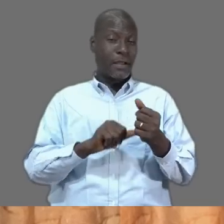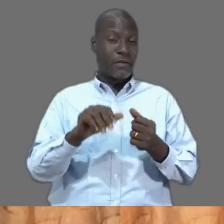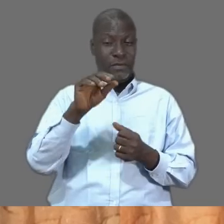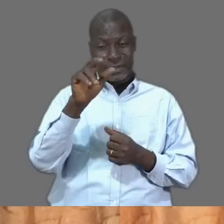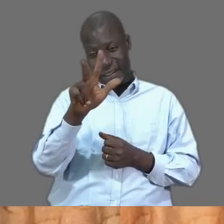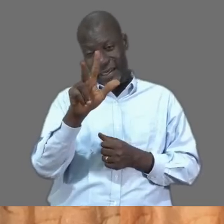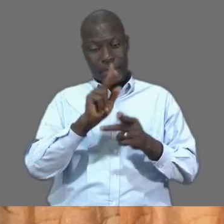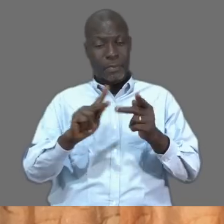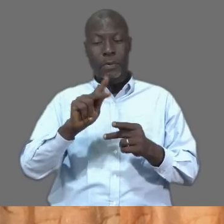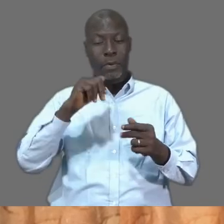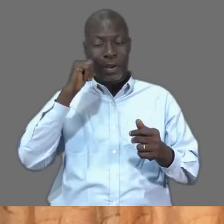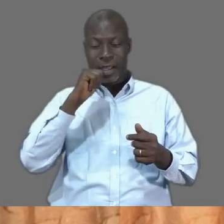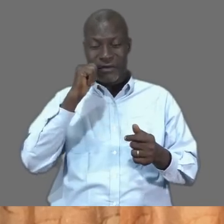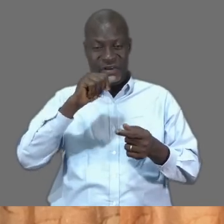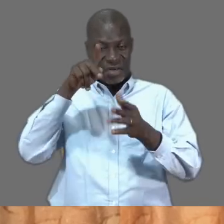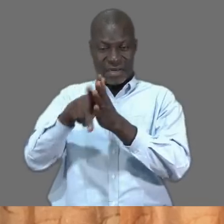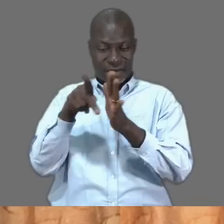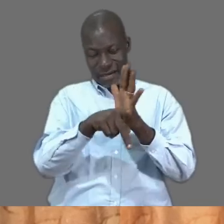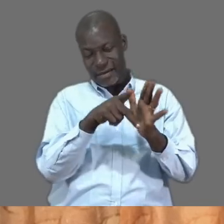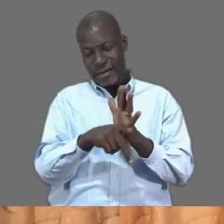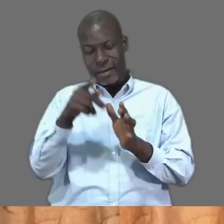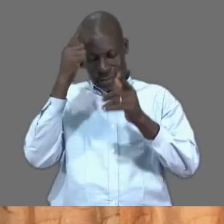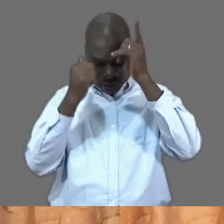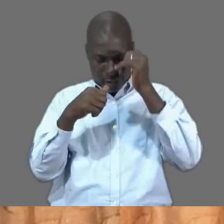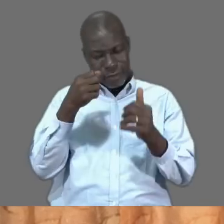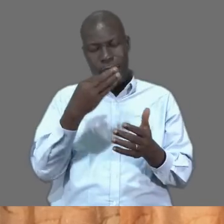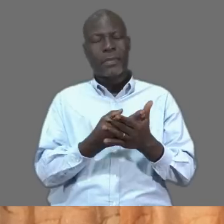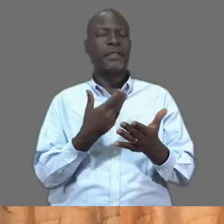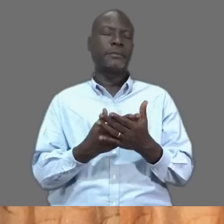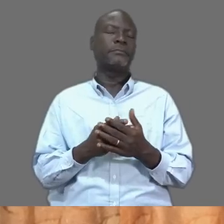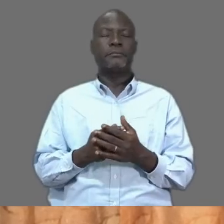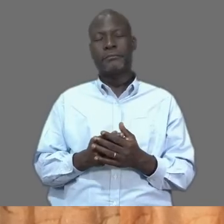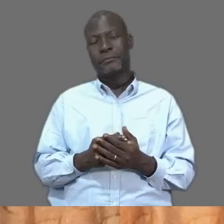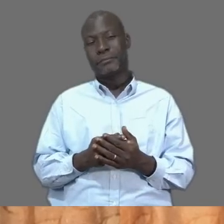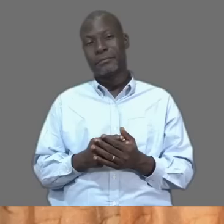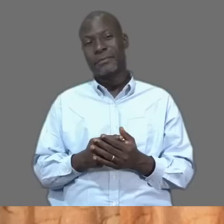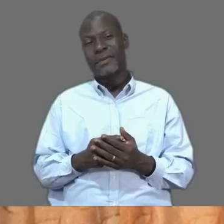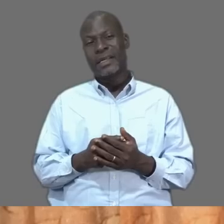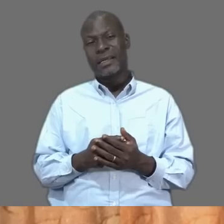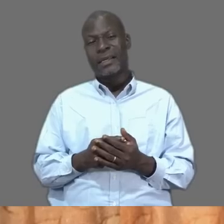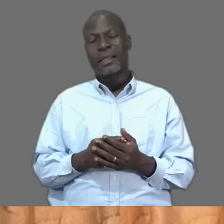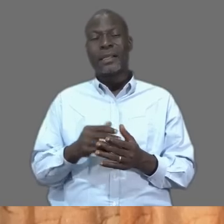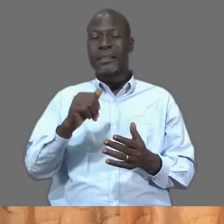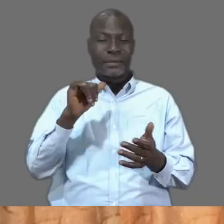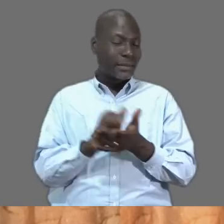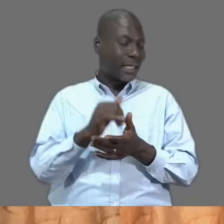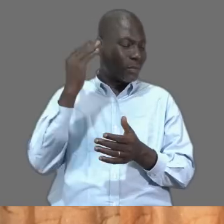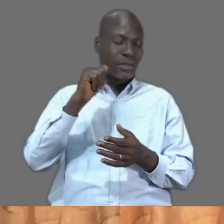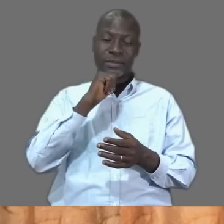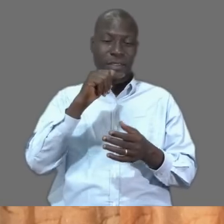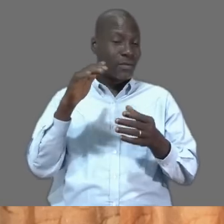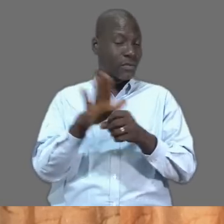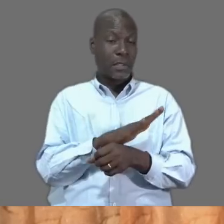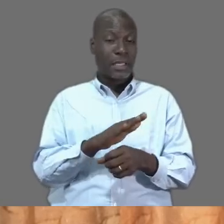ene sabe omo mpranom a ni nyina eye sikasemi as if that was not enough